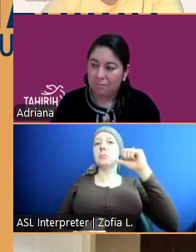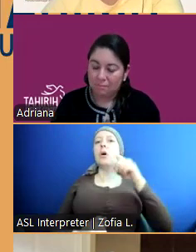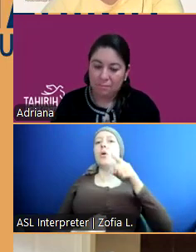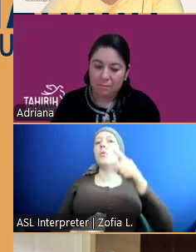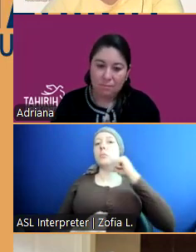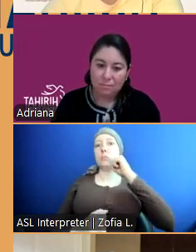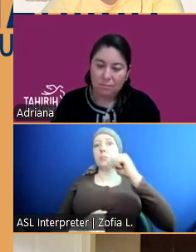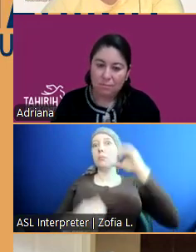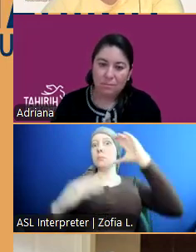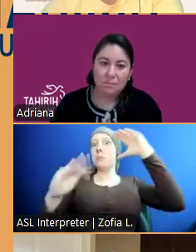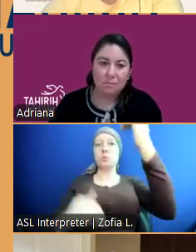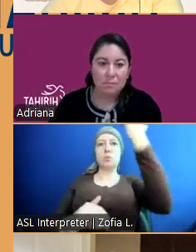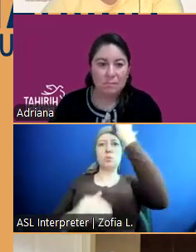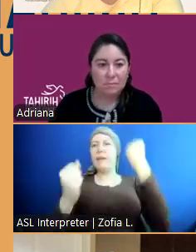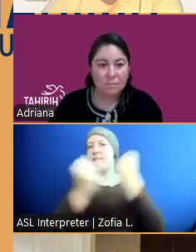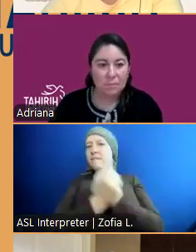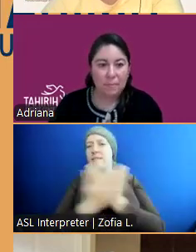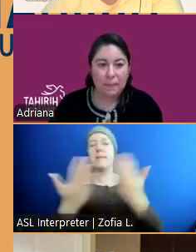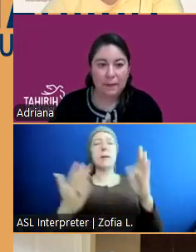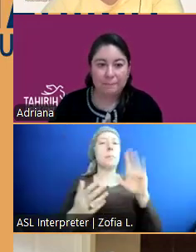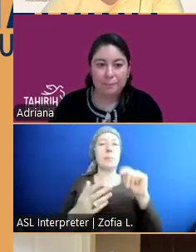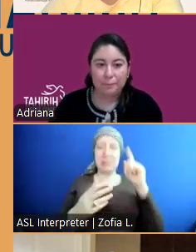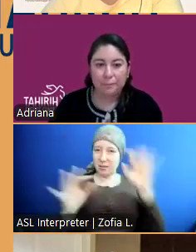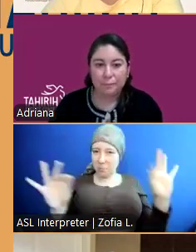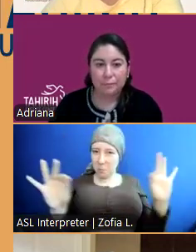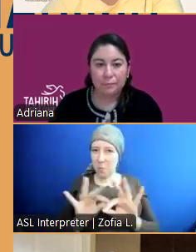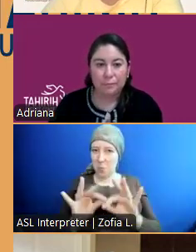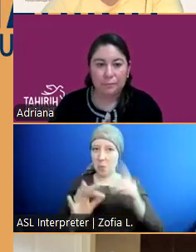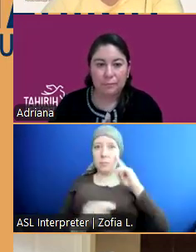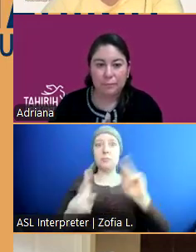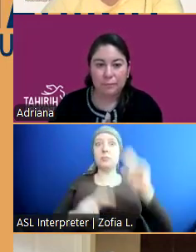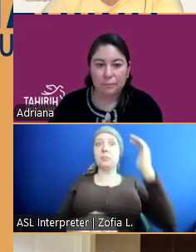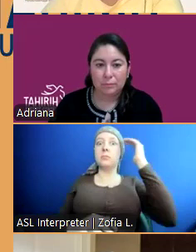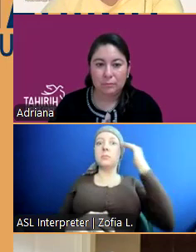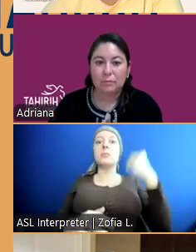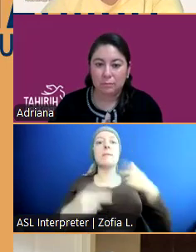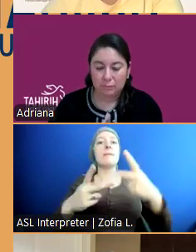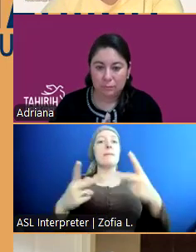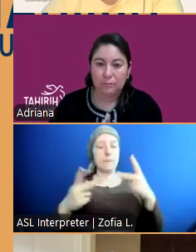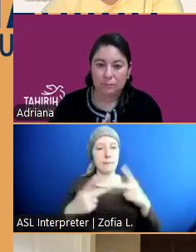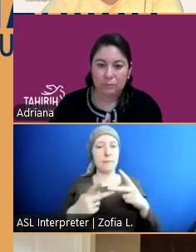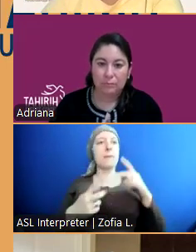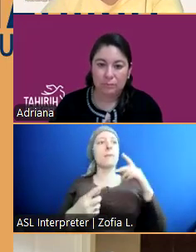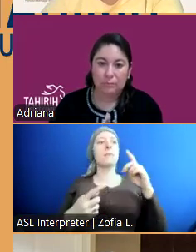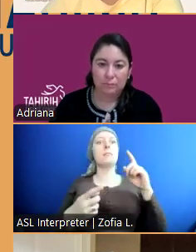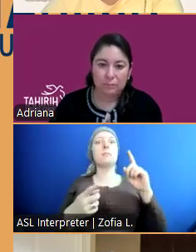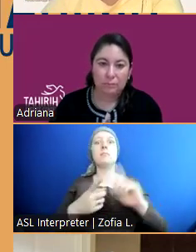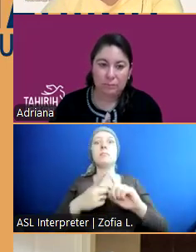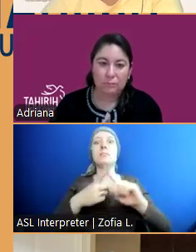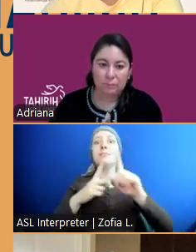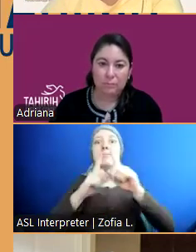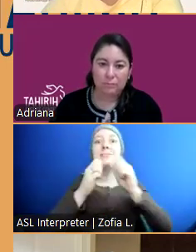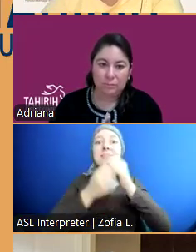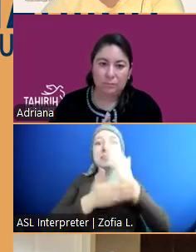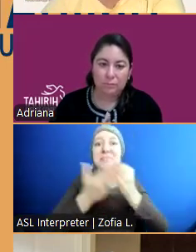but that I think is critical for folks to know they have a place to perhaps you know, talk to someone,